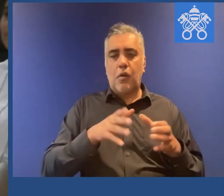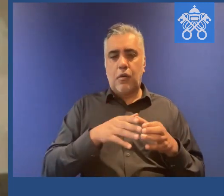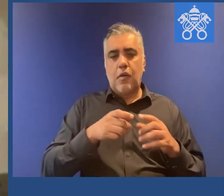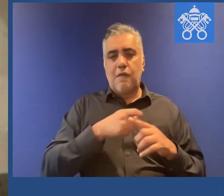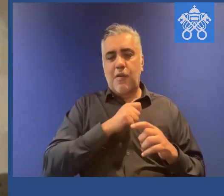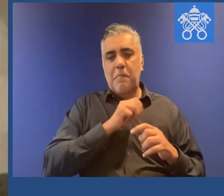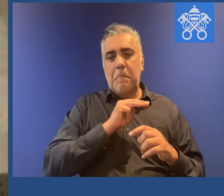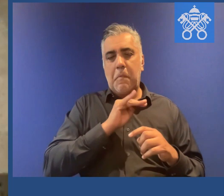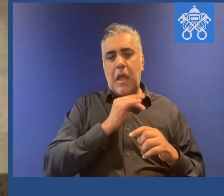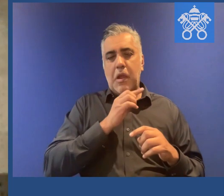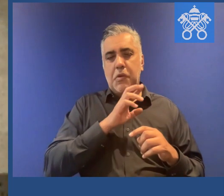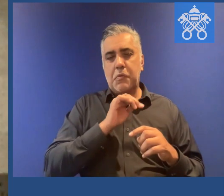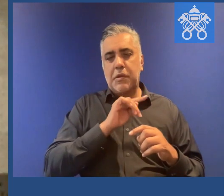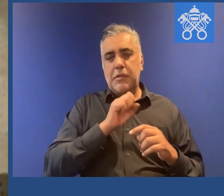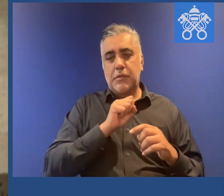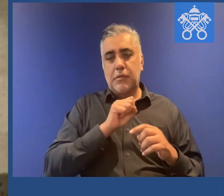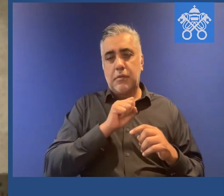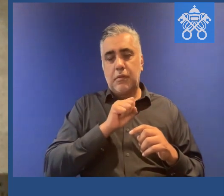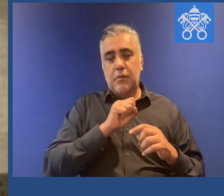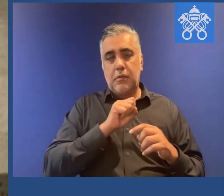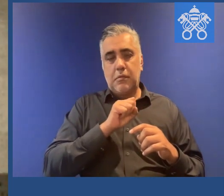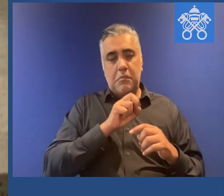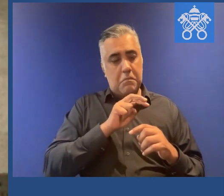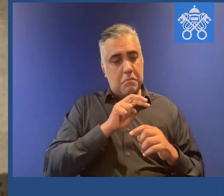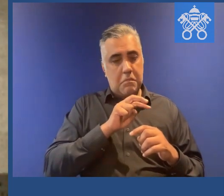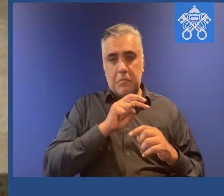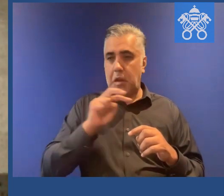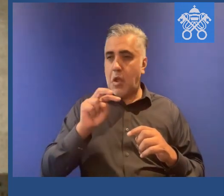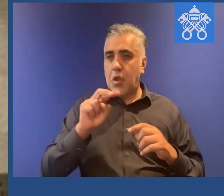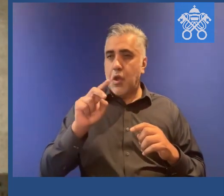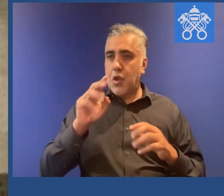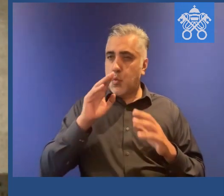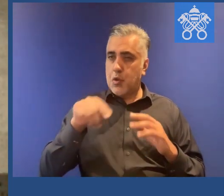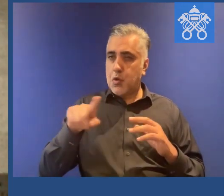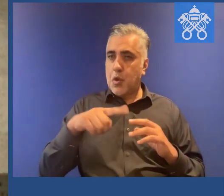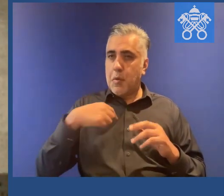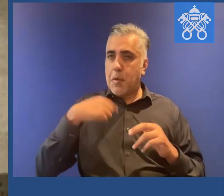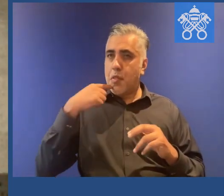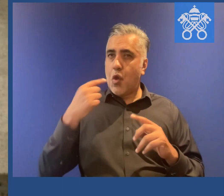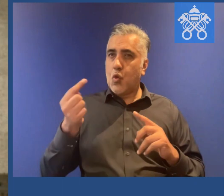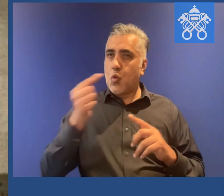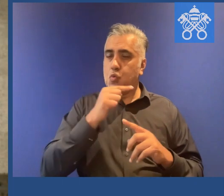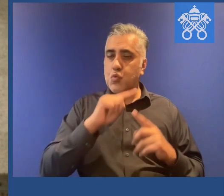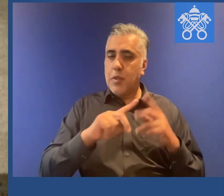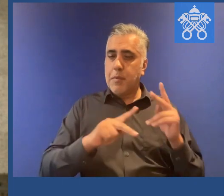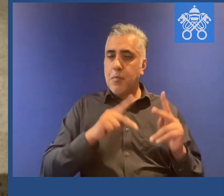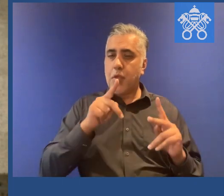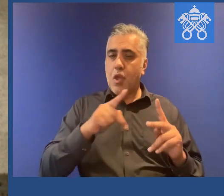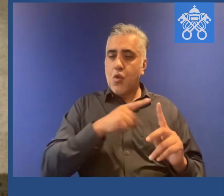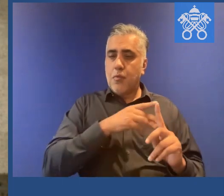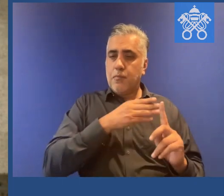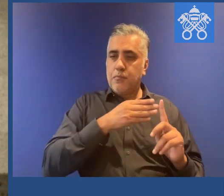up of migrants. In greeting you then, my thoughts also turn to the peoples from whom you